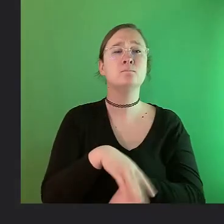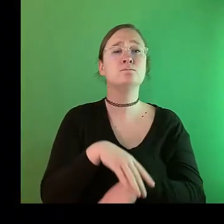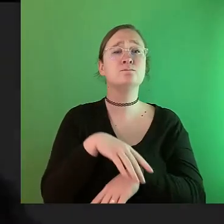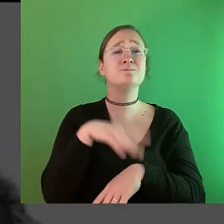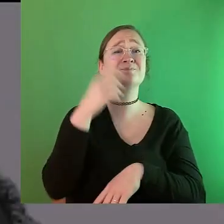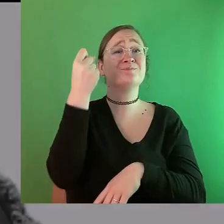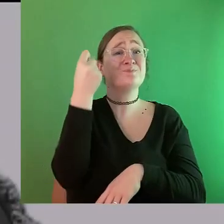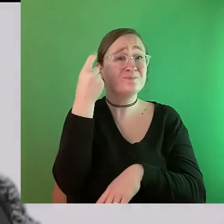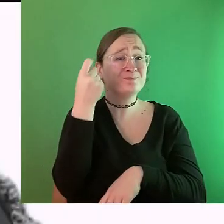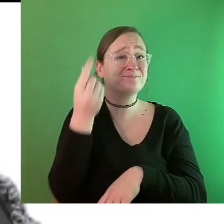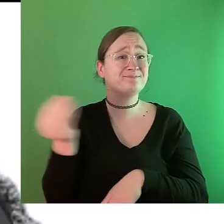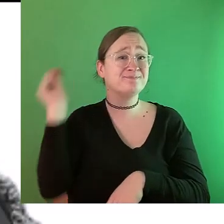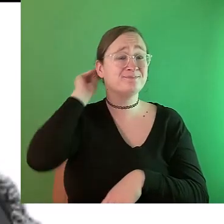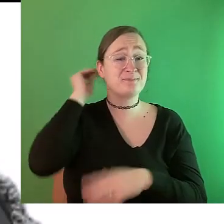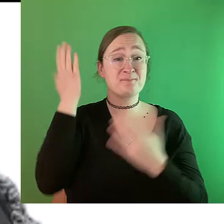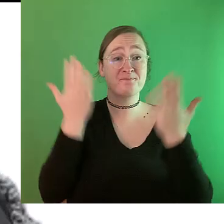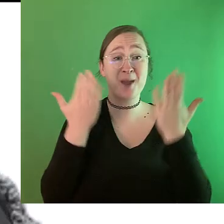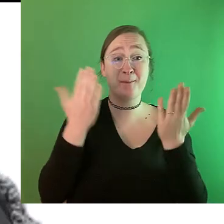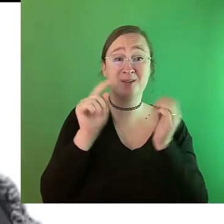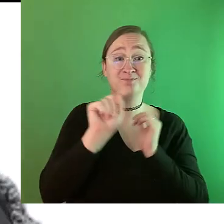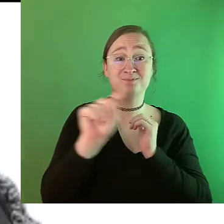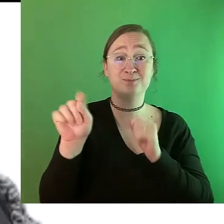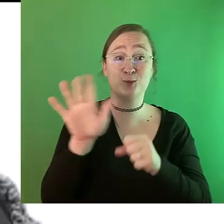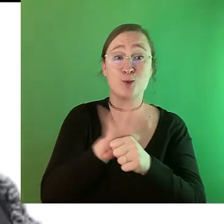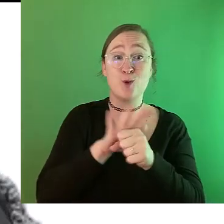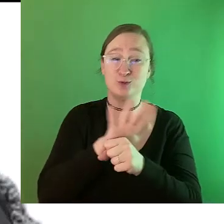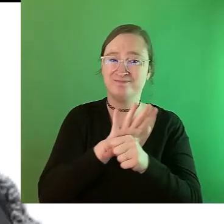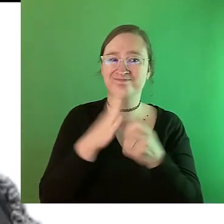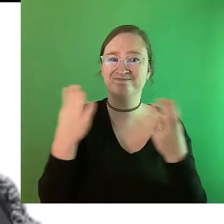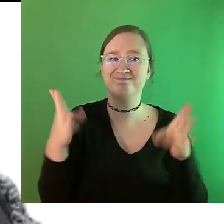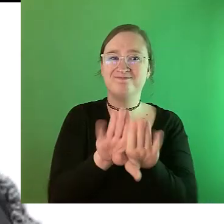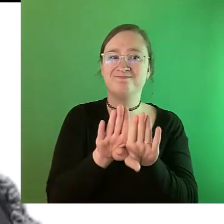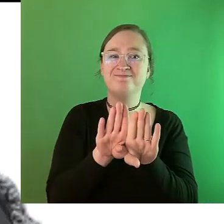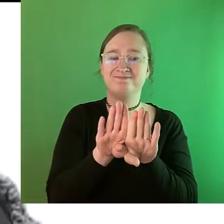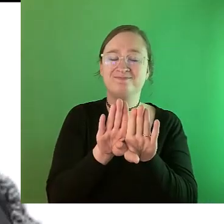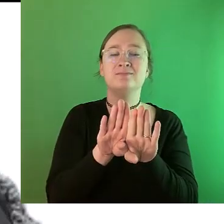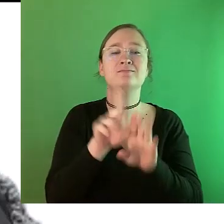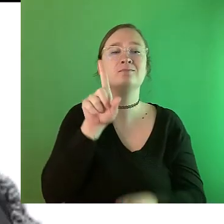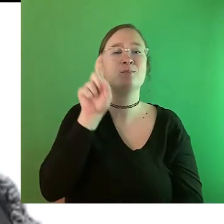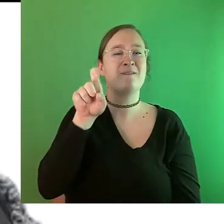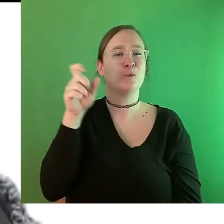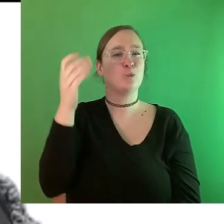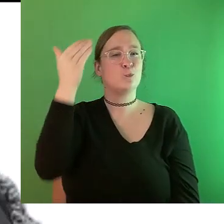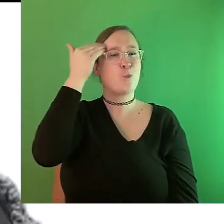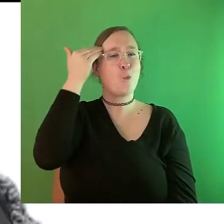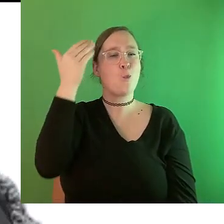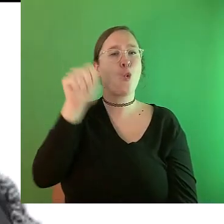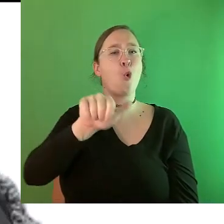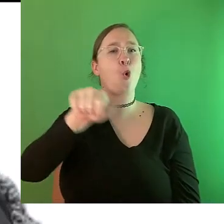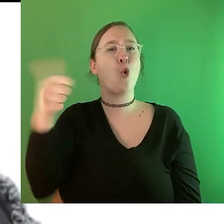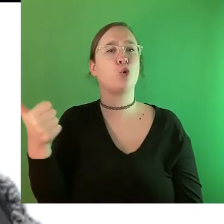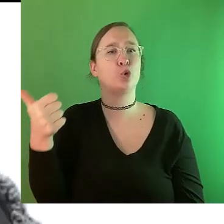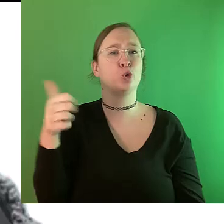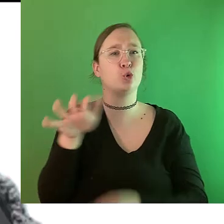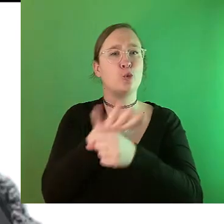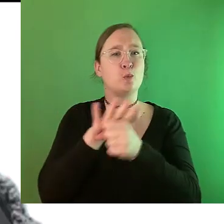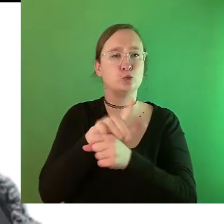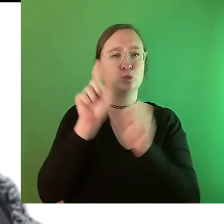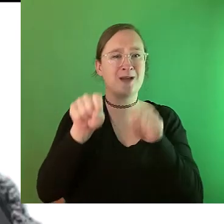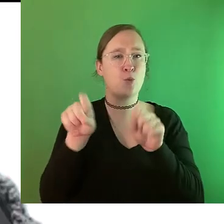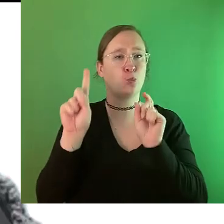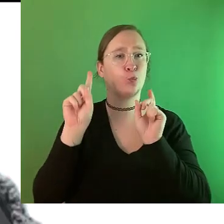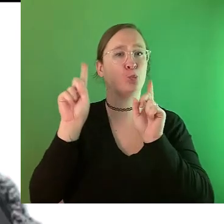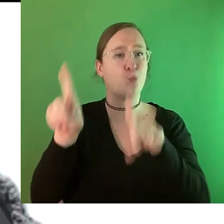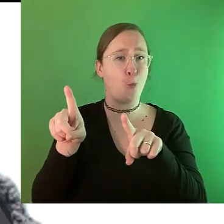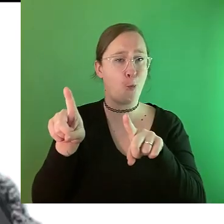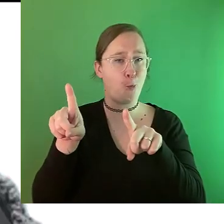Engineering. Woman with gray curly hair held up by a black headband, wearing glasses and a black and white giraffe print top. In the top left corner are the tops